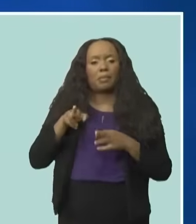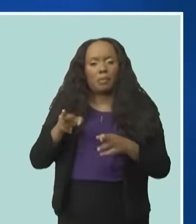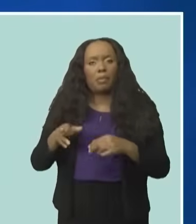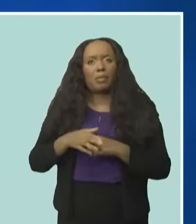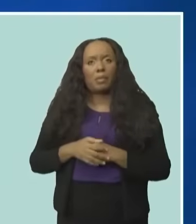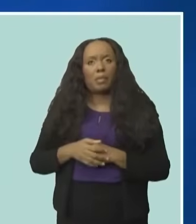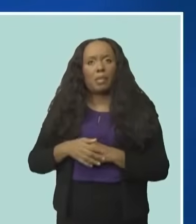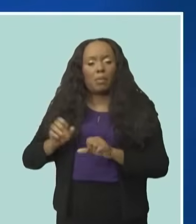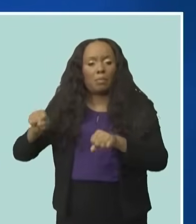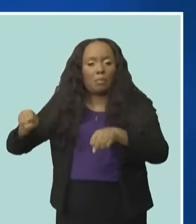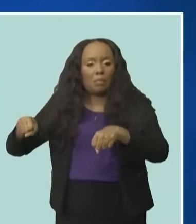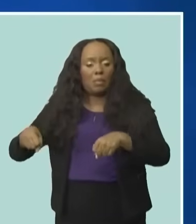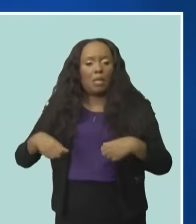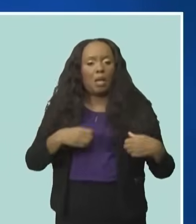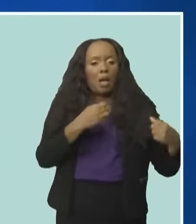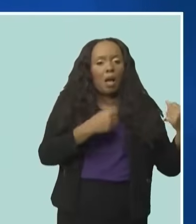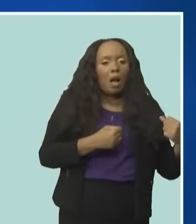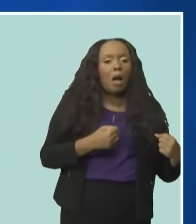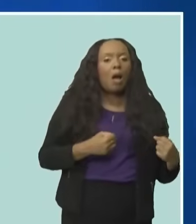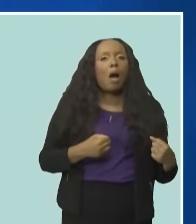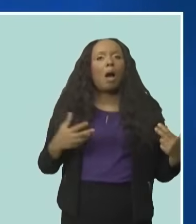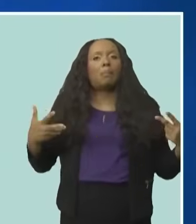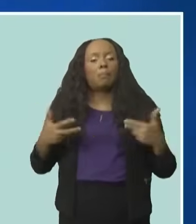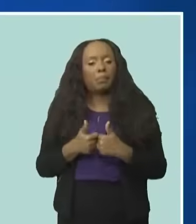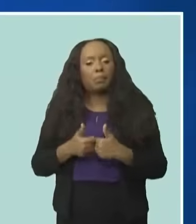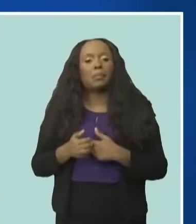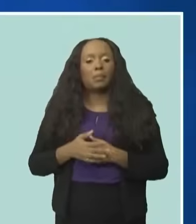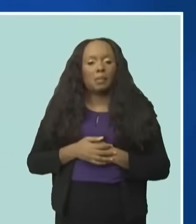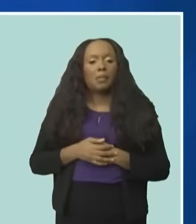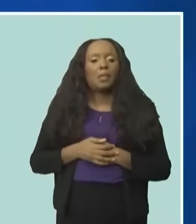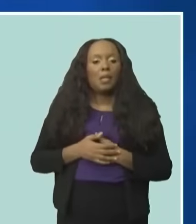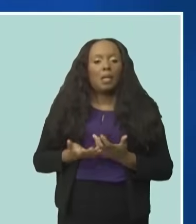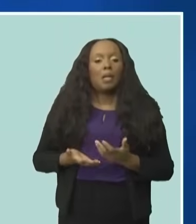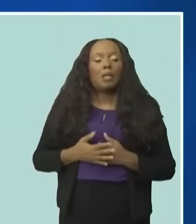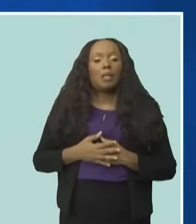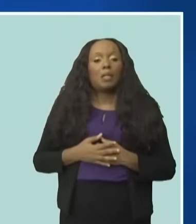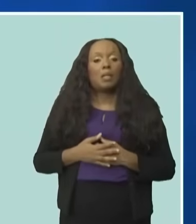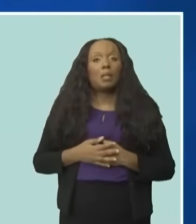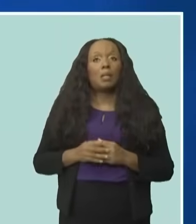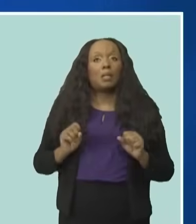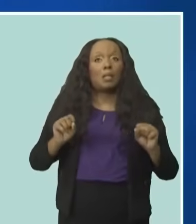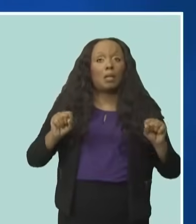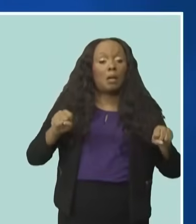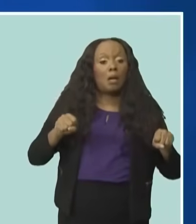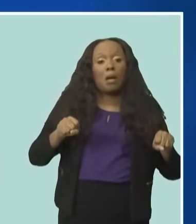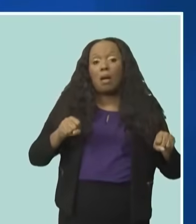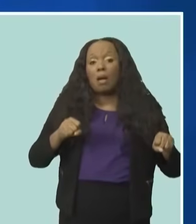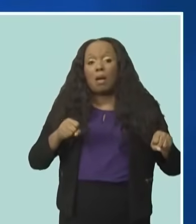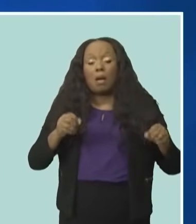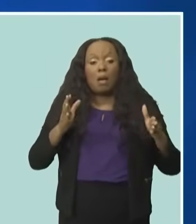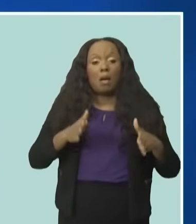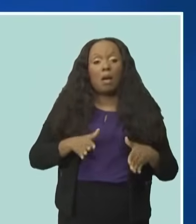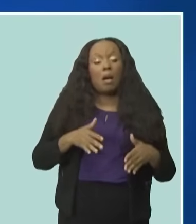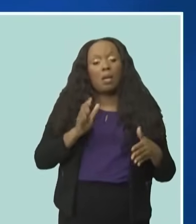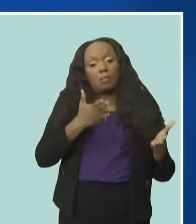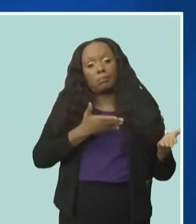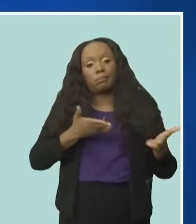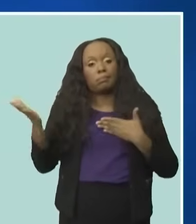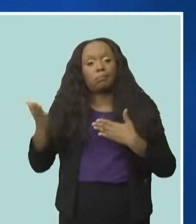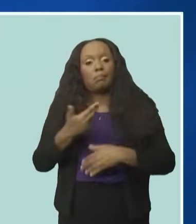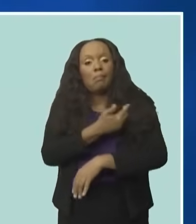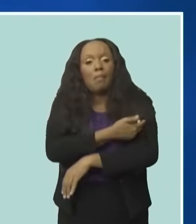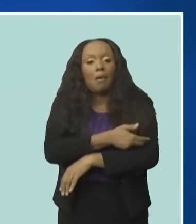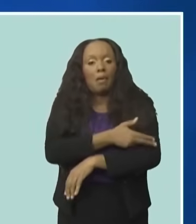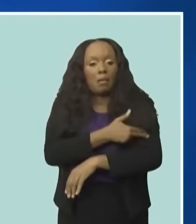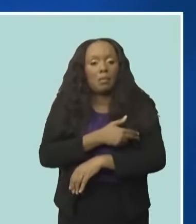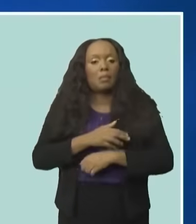motor car. While the extent of his injuries are unknown at this time, CBC News was informed he was taken to the Queen Elizabeth